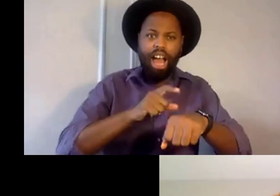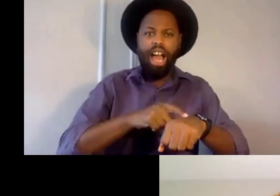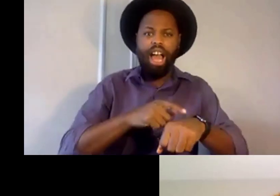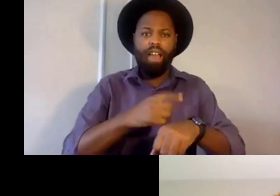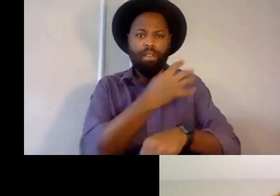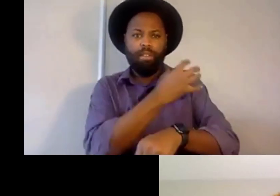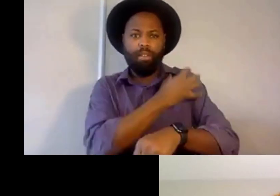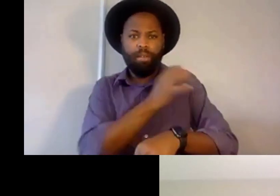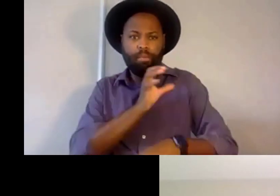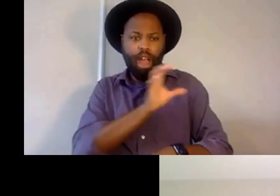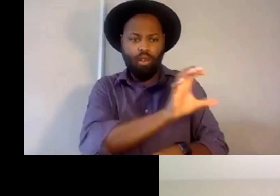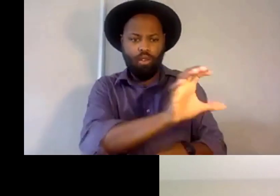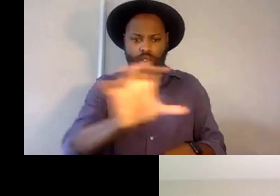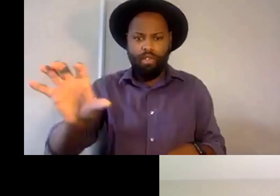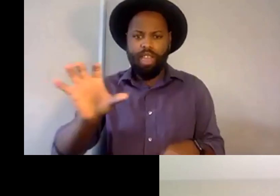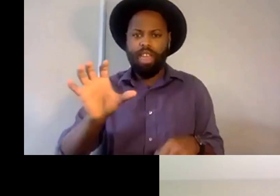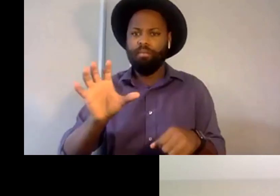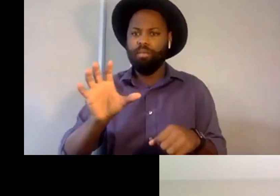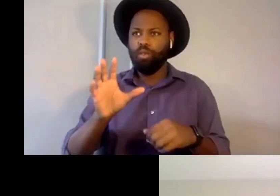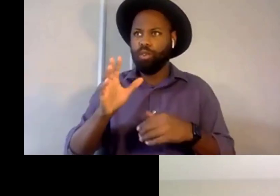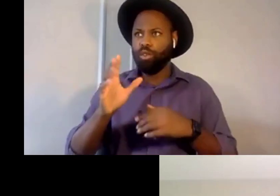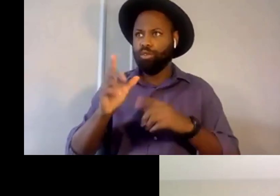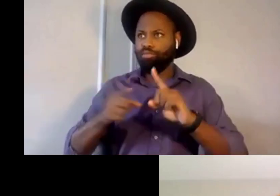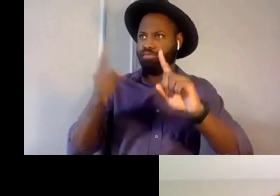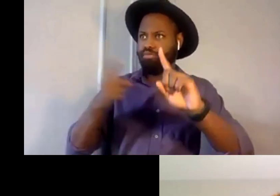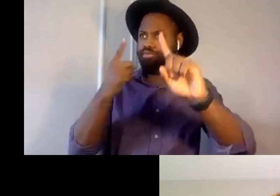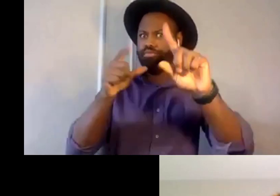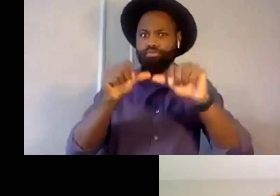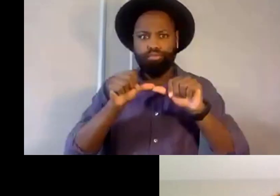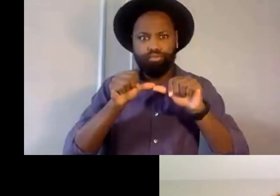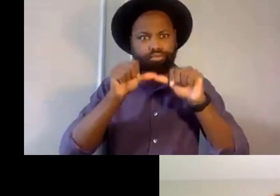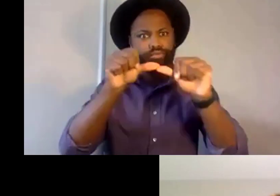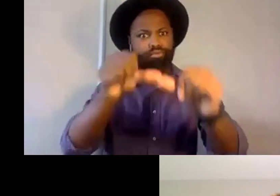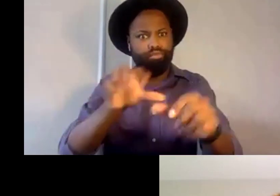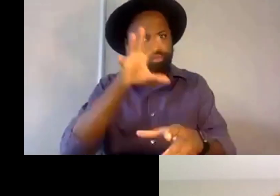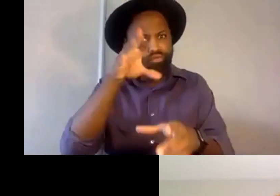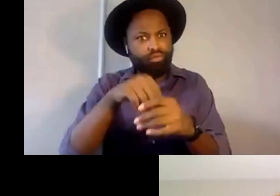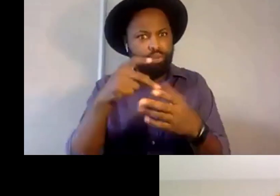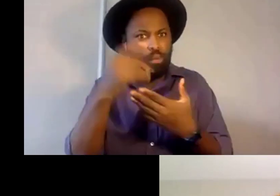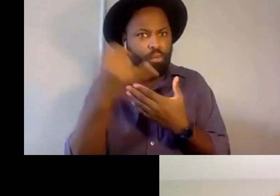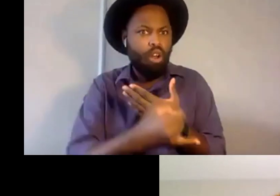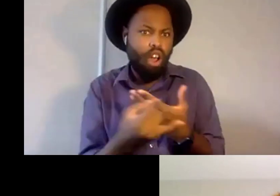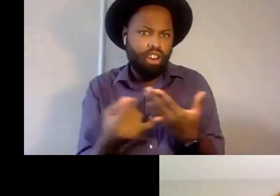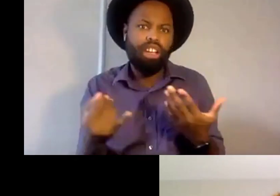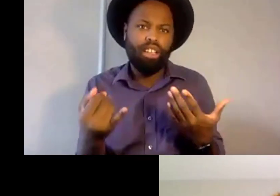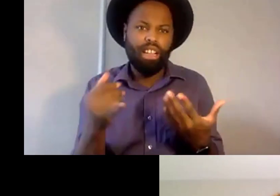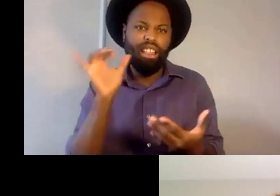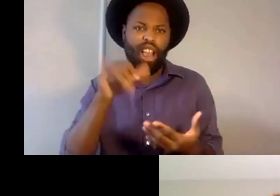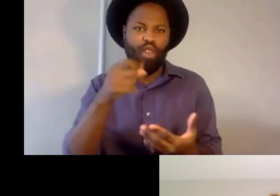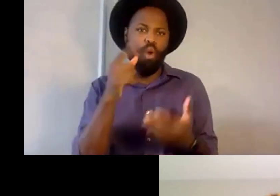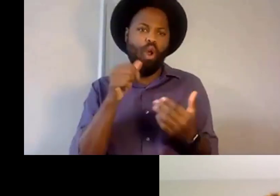to pursue these projects, I think is one way that you can sort of kickstart those efforts.